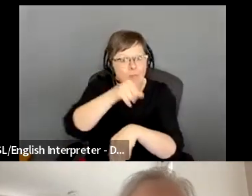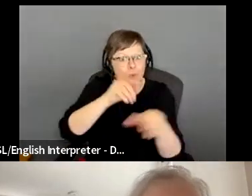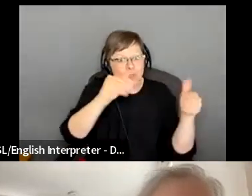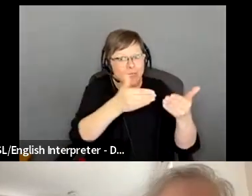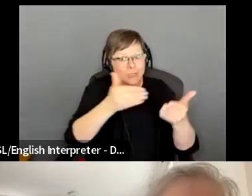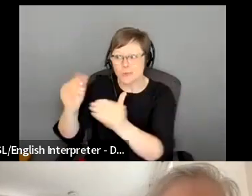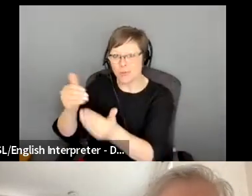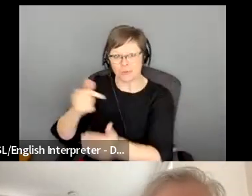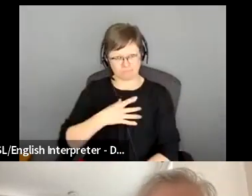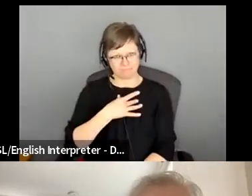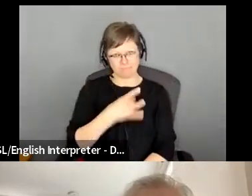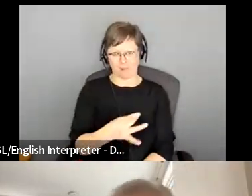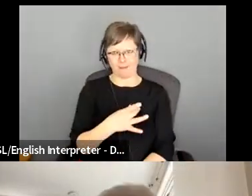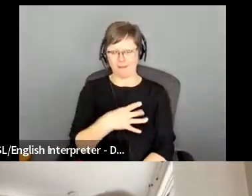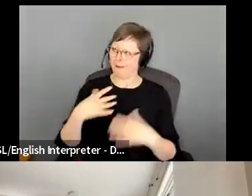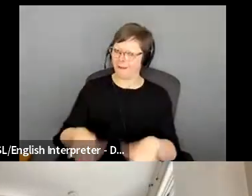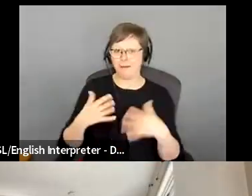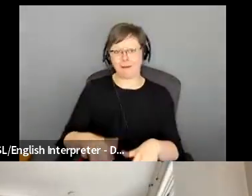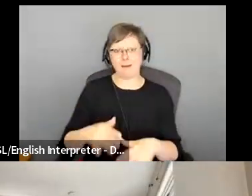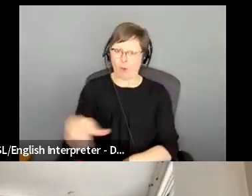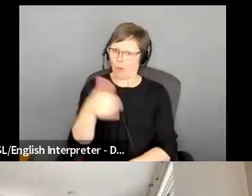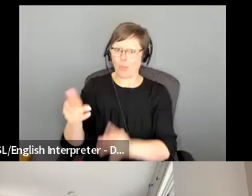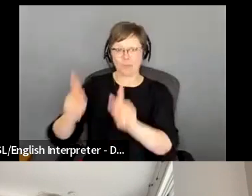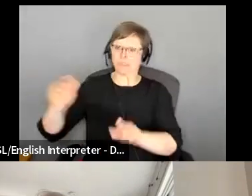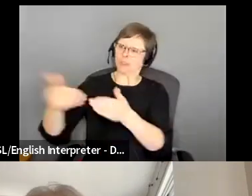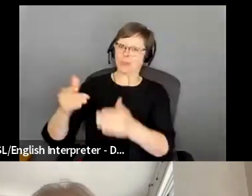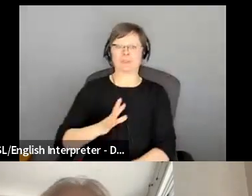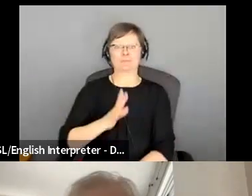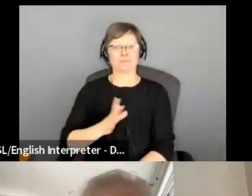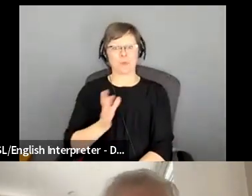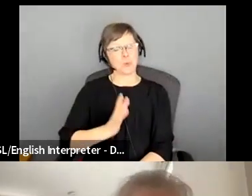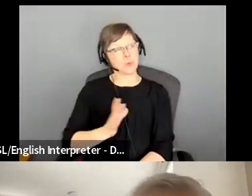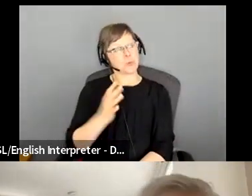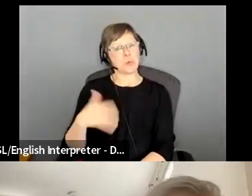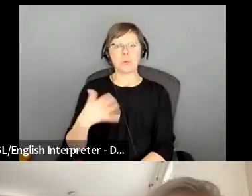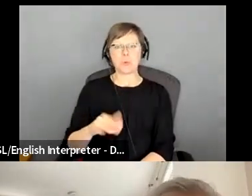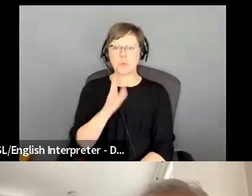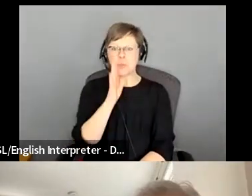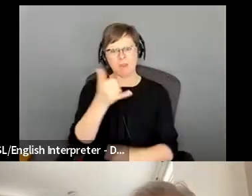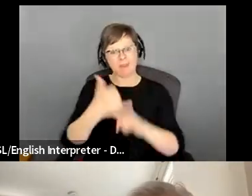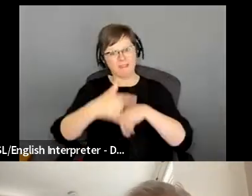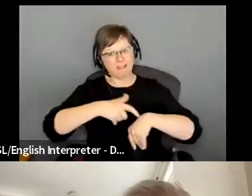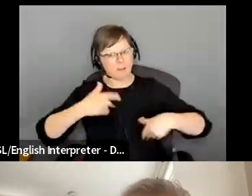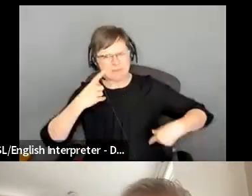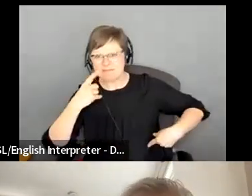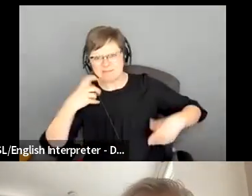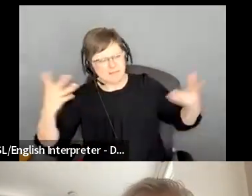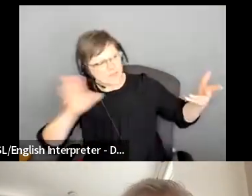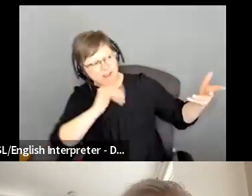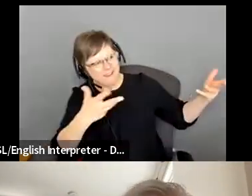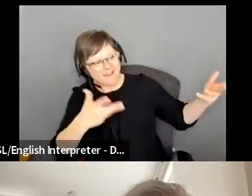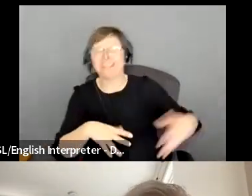I like it. It always sounds better when someone else introduces you. Why didn't we do that last time? Thank you for